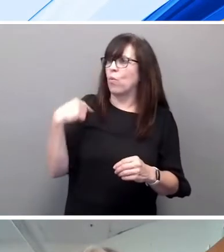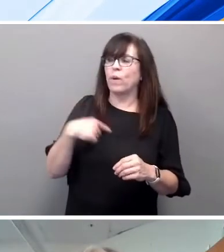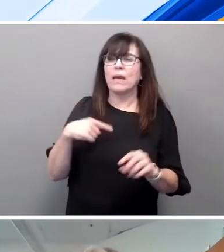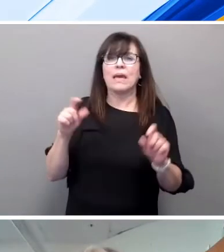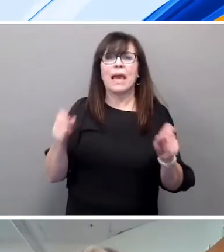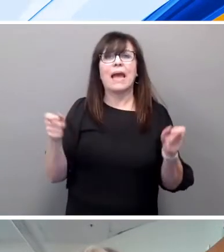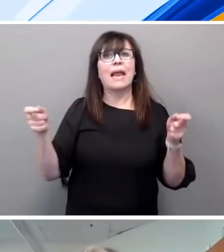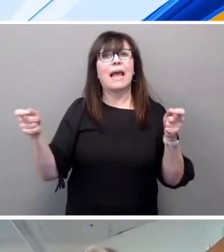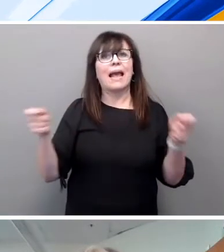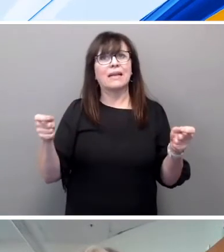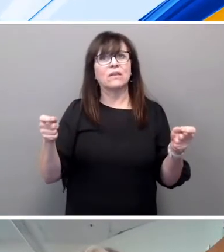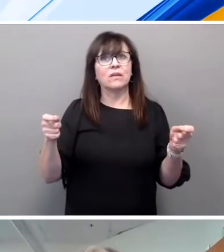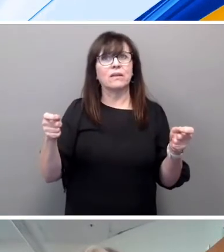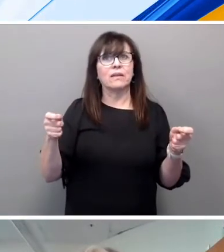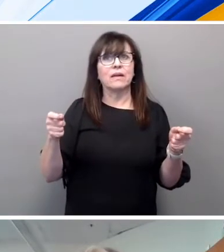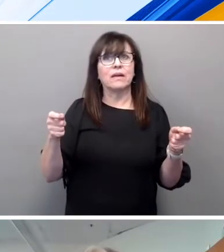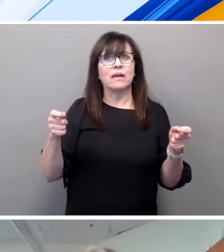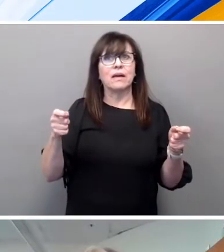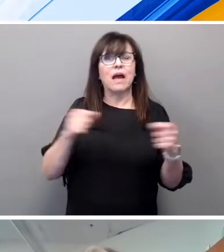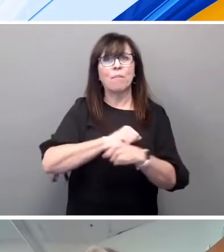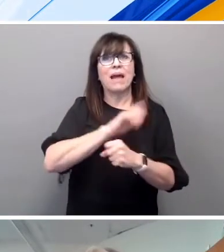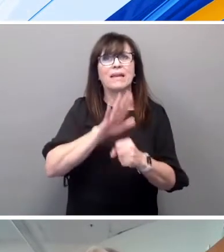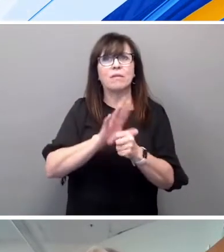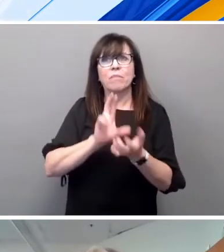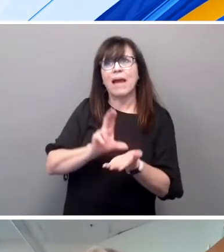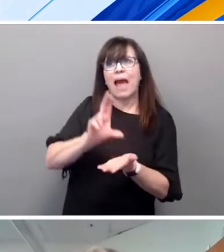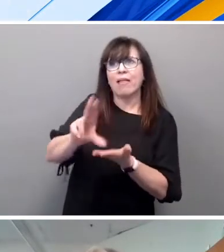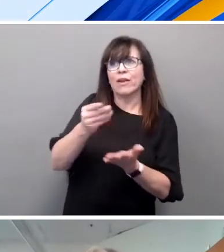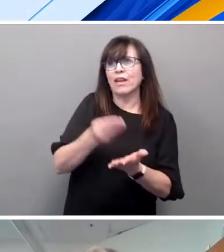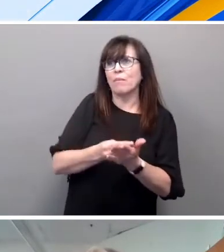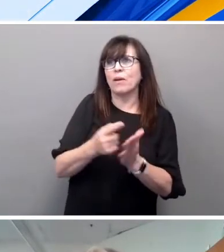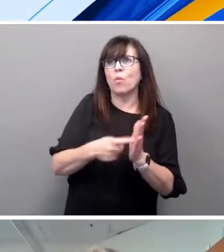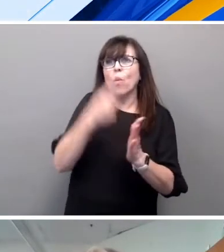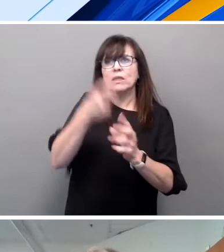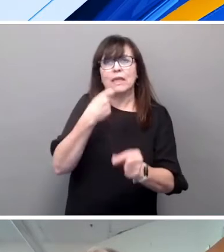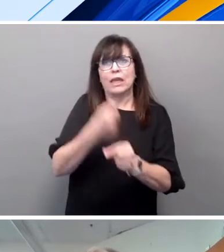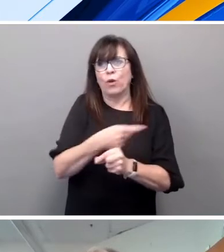pandemic by allocating funds once a year.